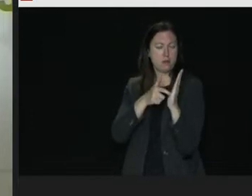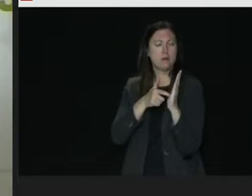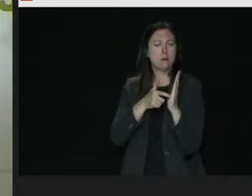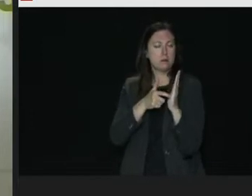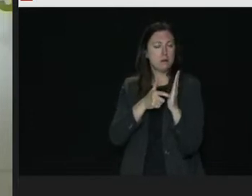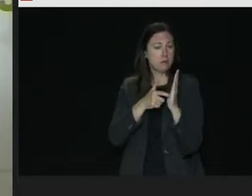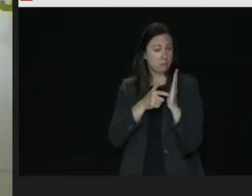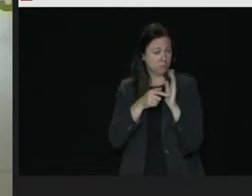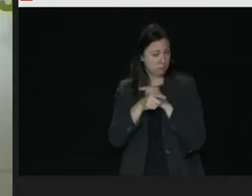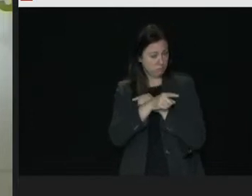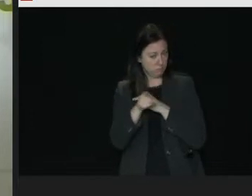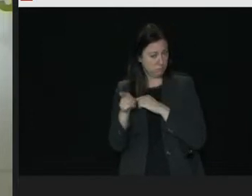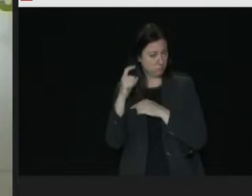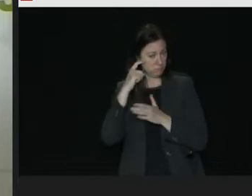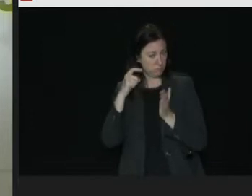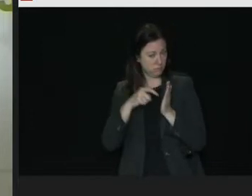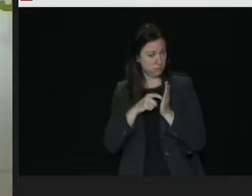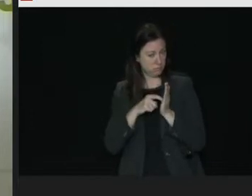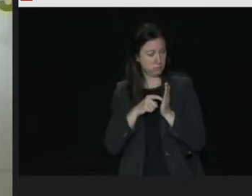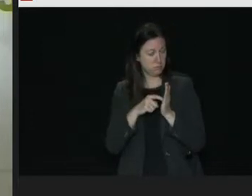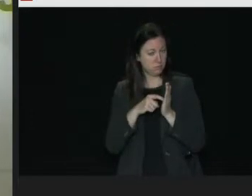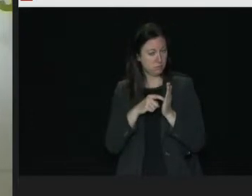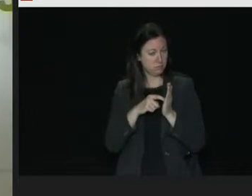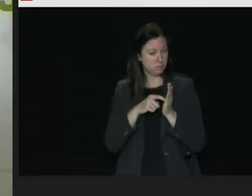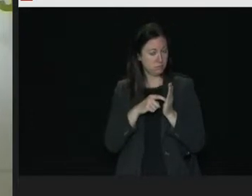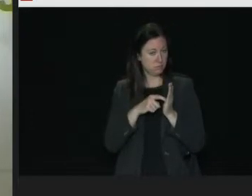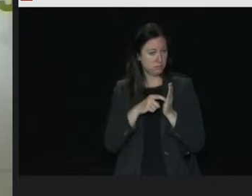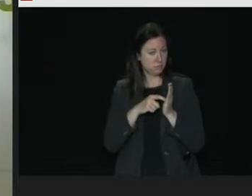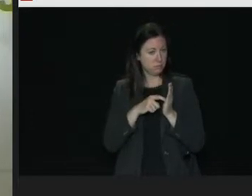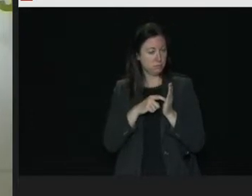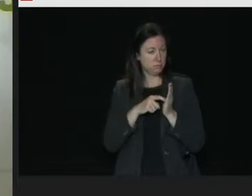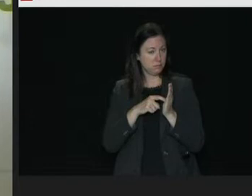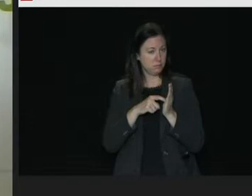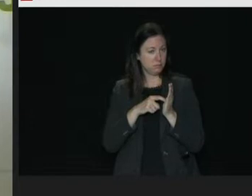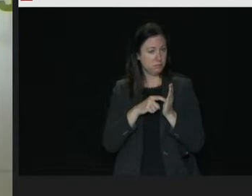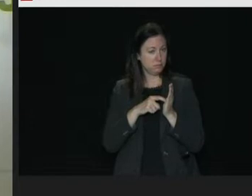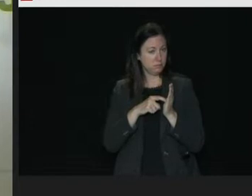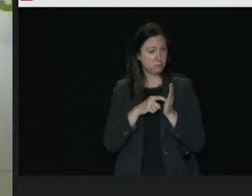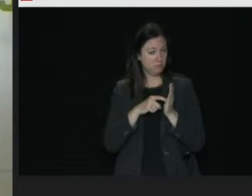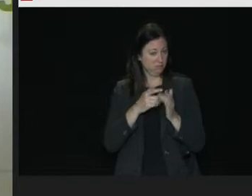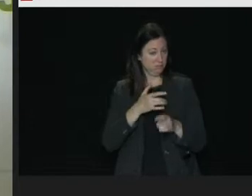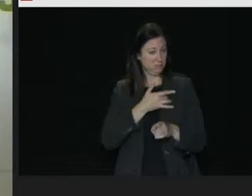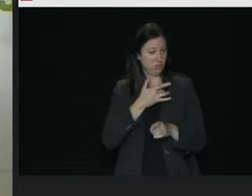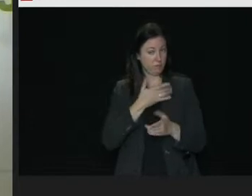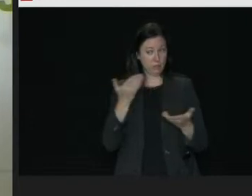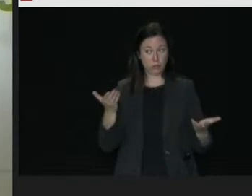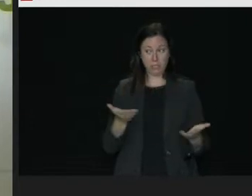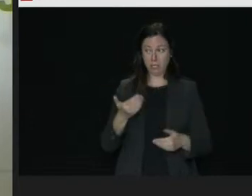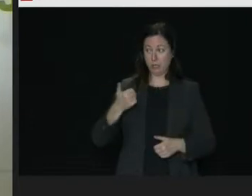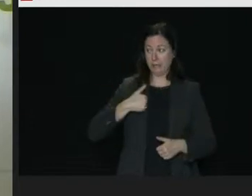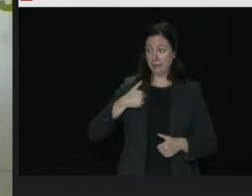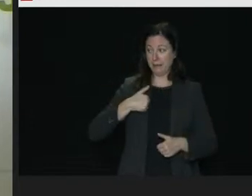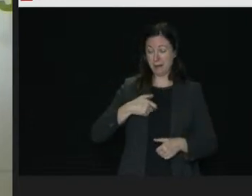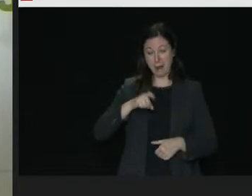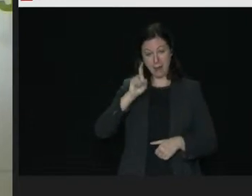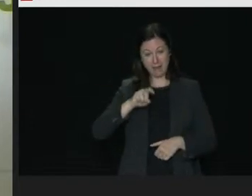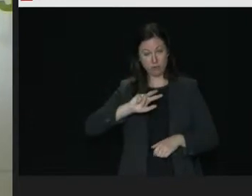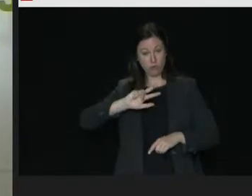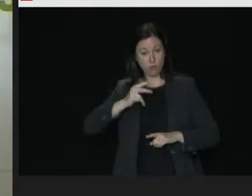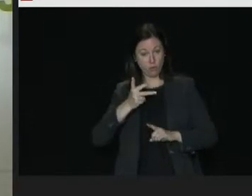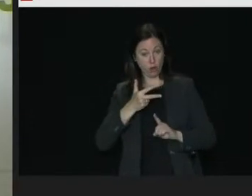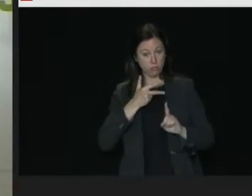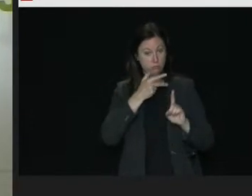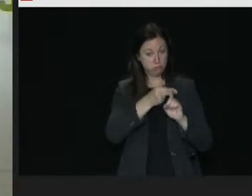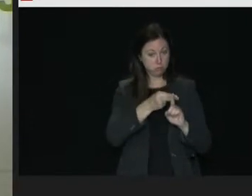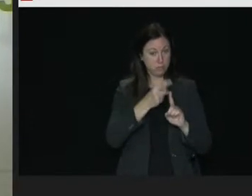Do you notice that it is necessary in Canada to have a third dose for